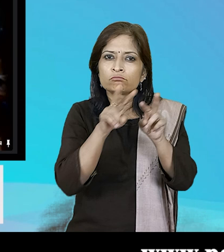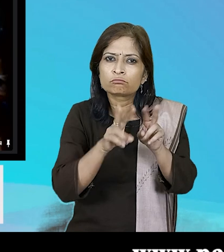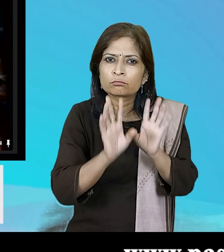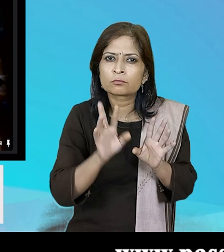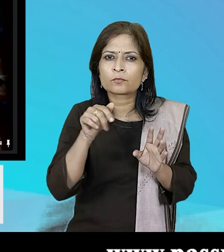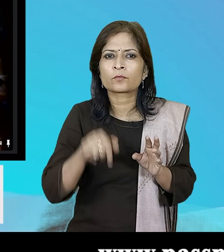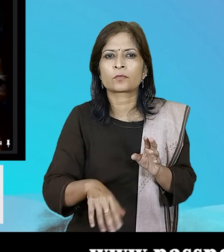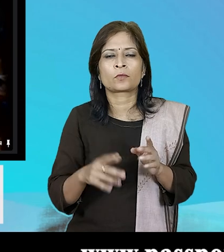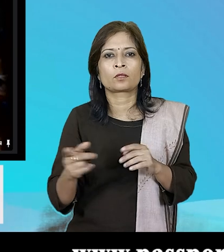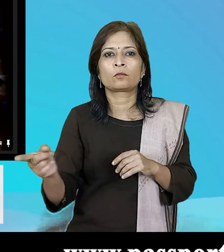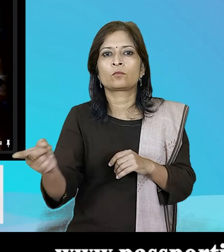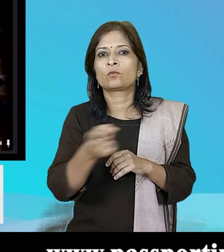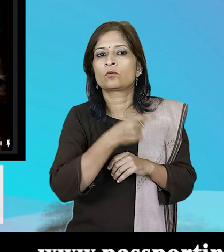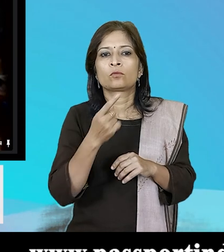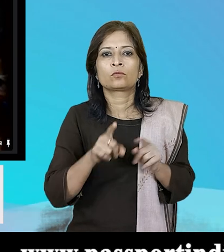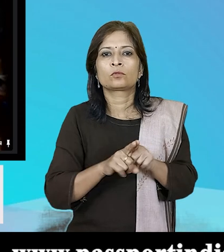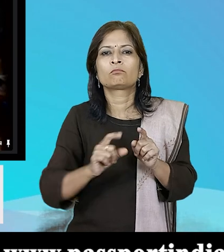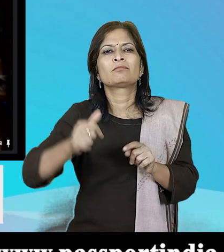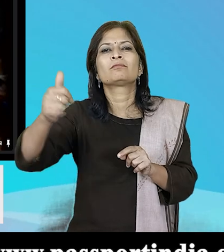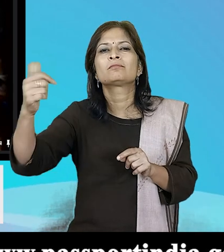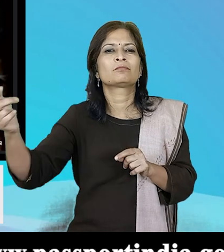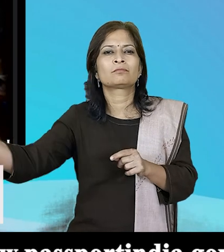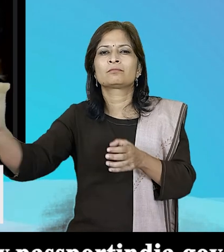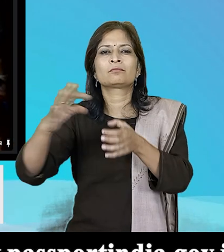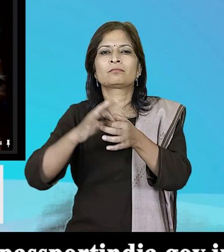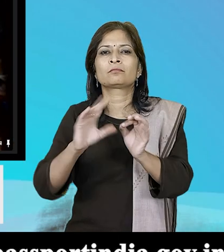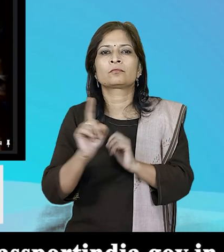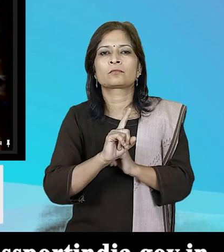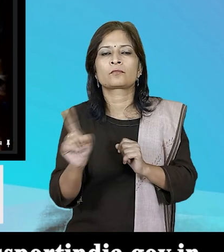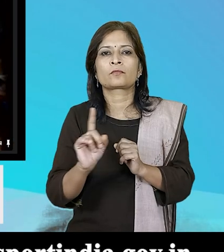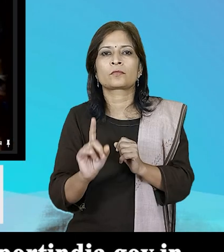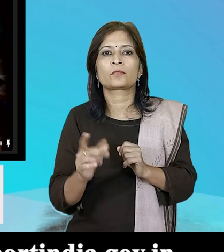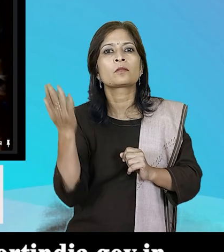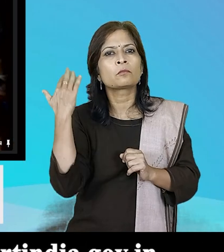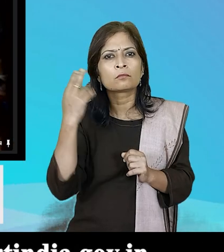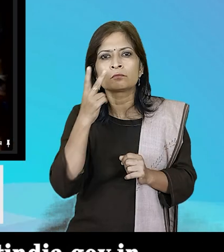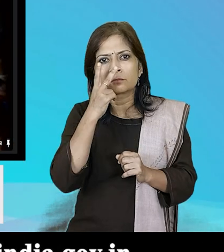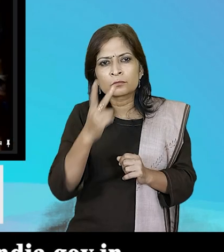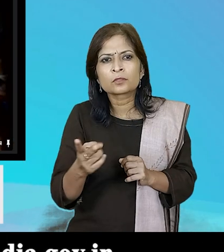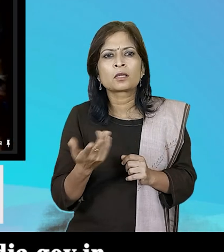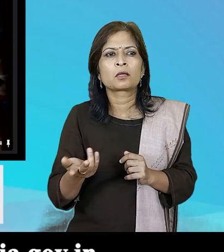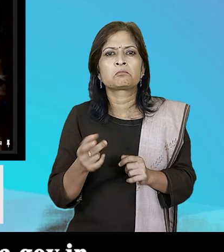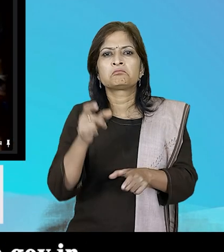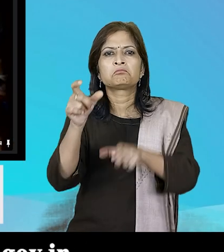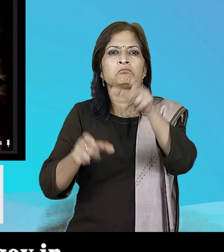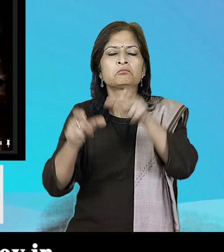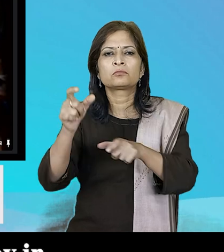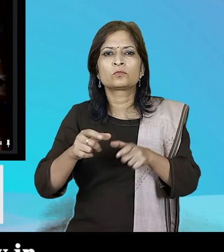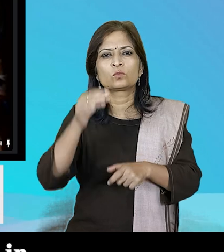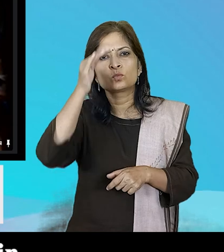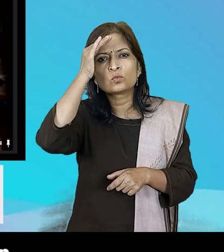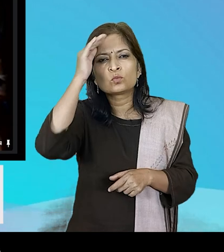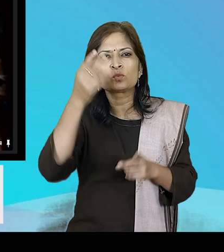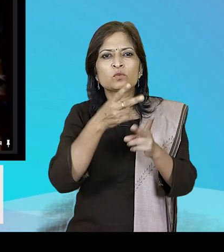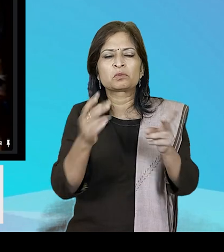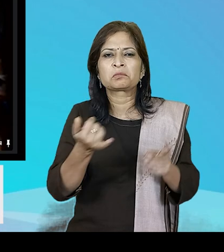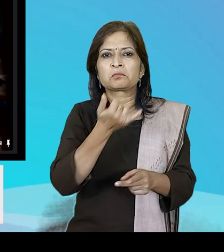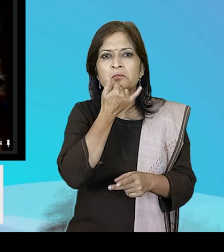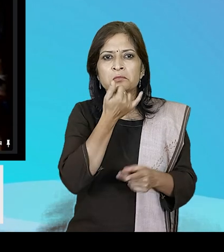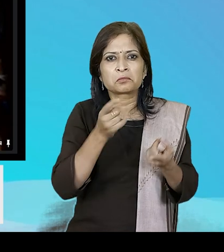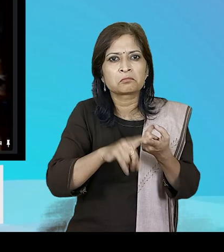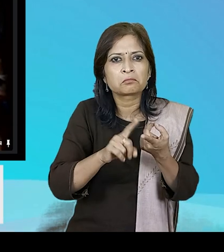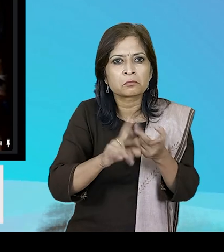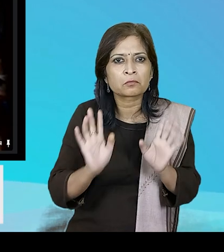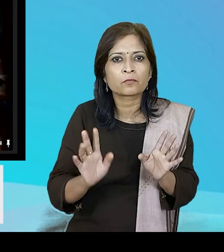observed, the reason I mentioned that there should be no third party involved is because we see that a lot of incorrect information comes in the